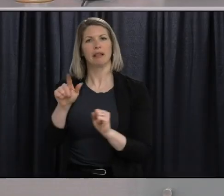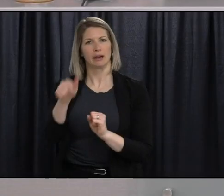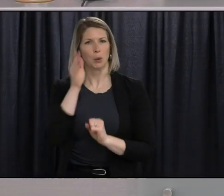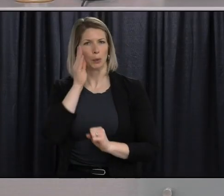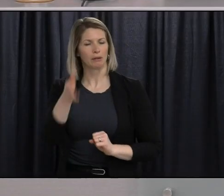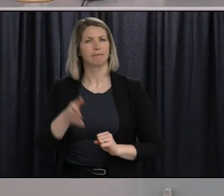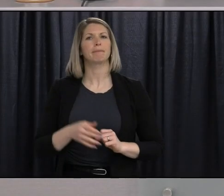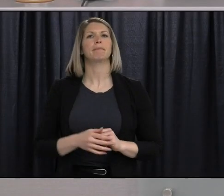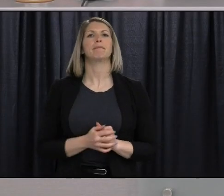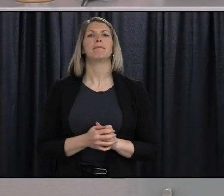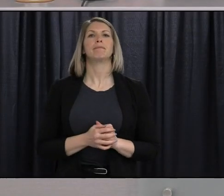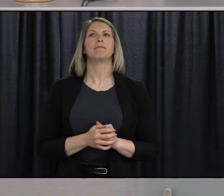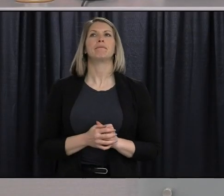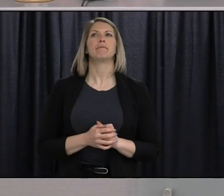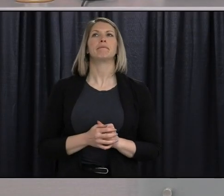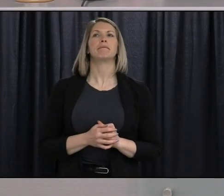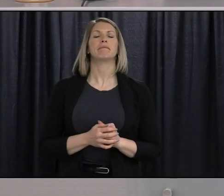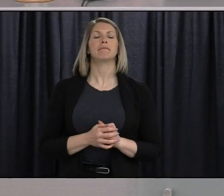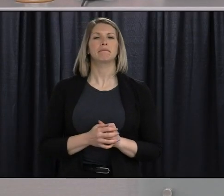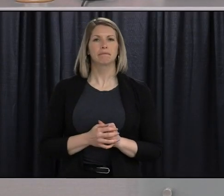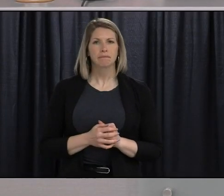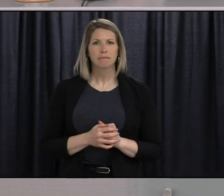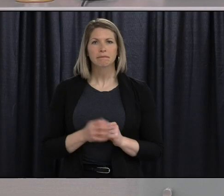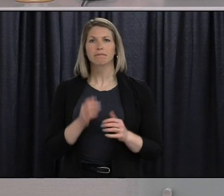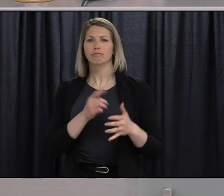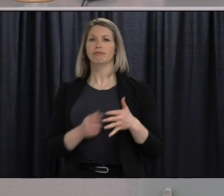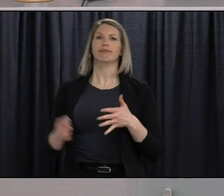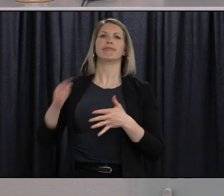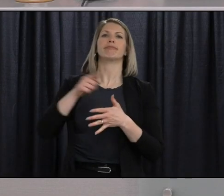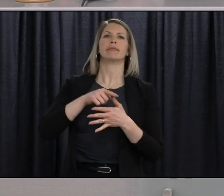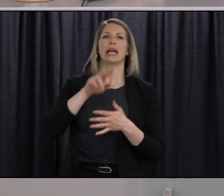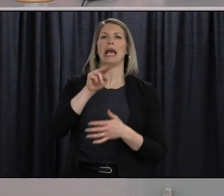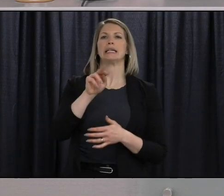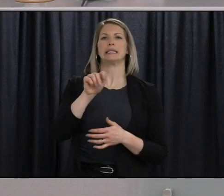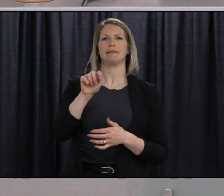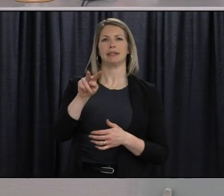We'll now go back to Kellyanne Roberts of NTV News. Please go ahead.